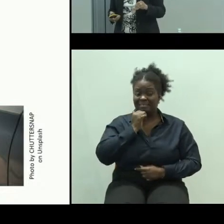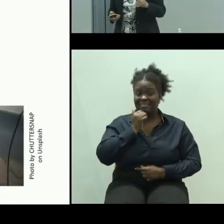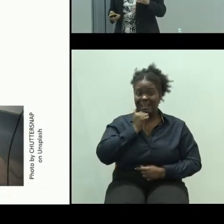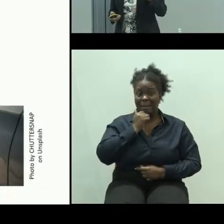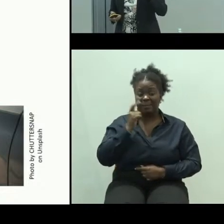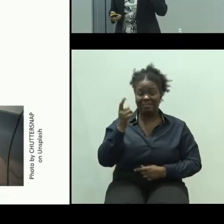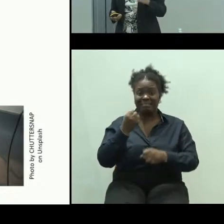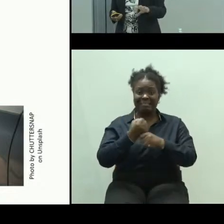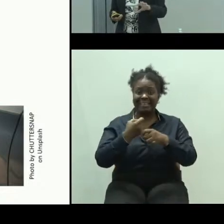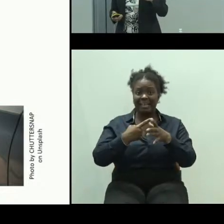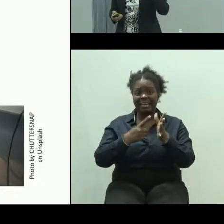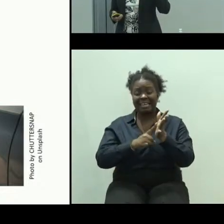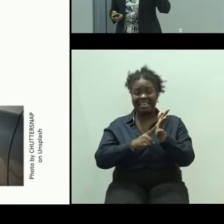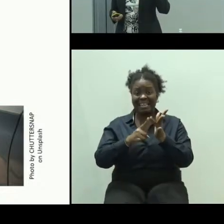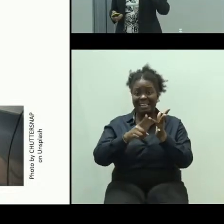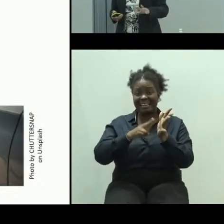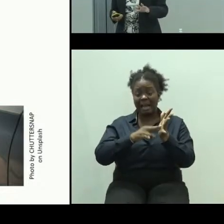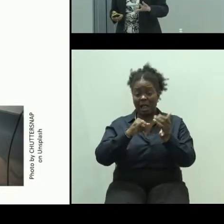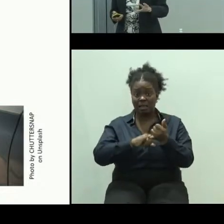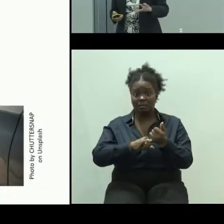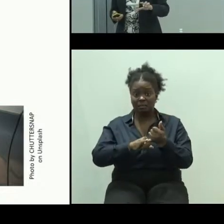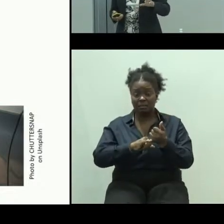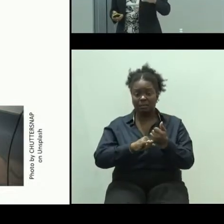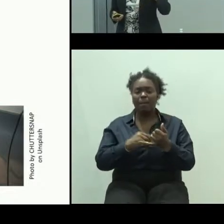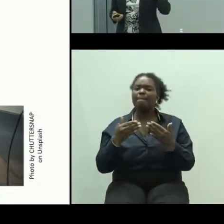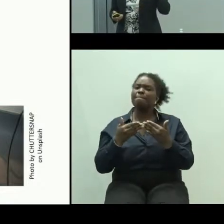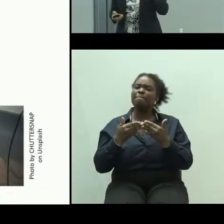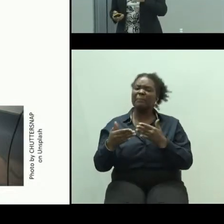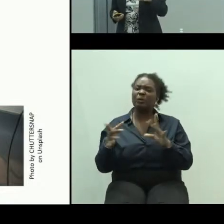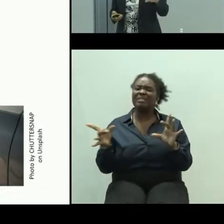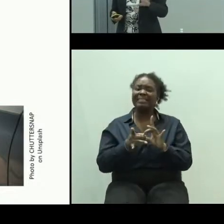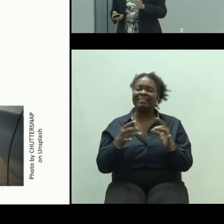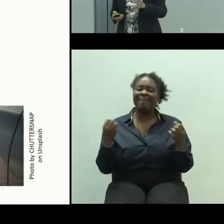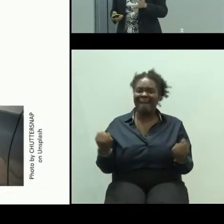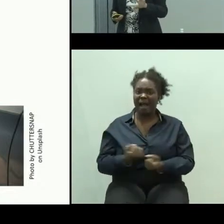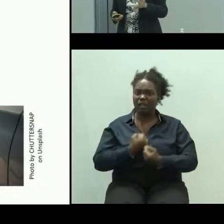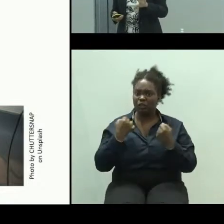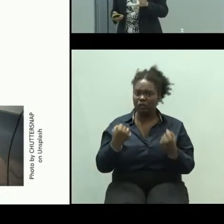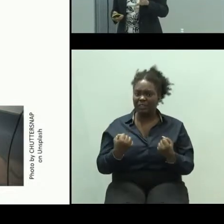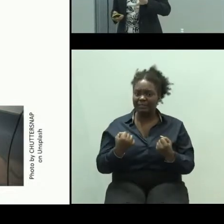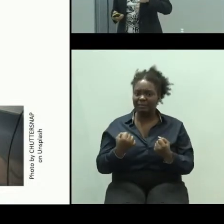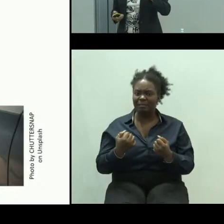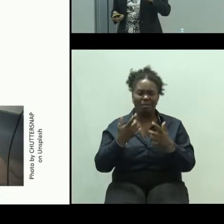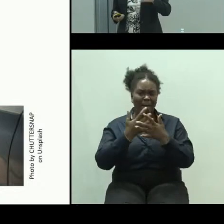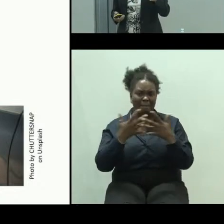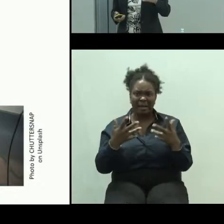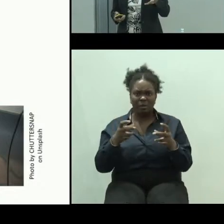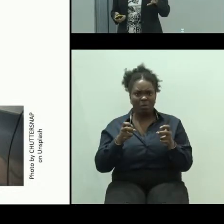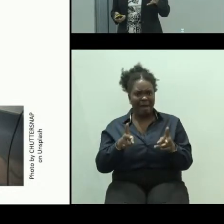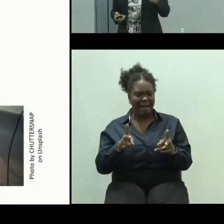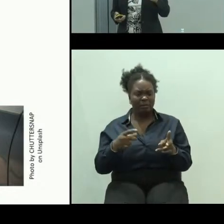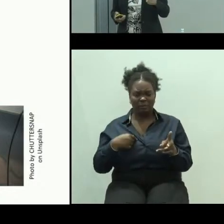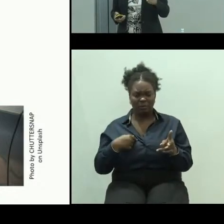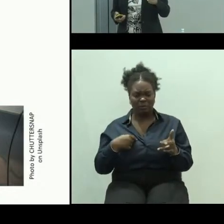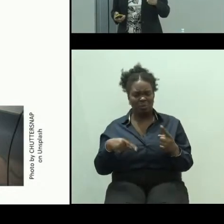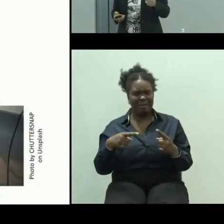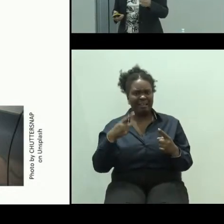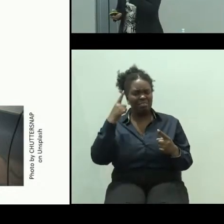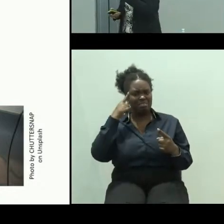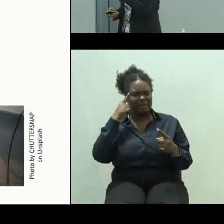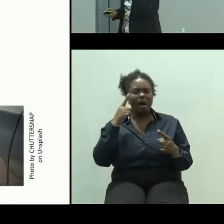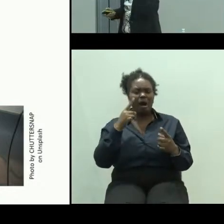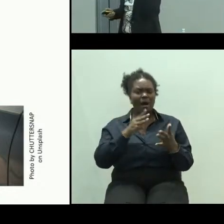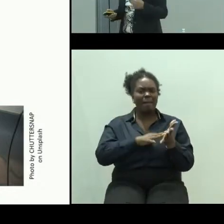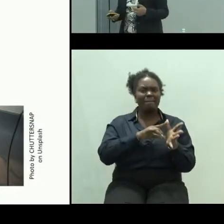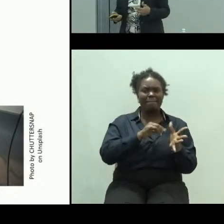gallons. Most of it is about energy. And there are lots of ways that we can think about displacing that mass for energy.